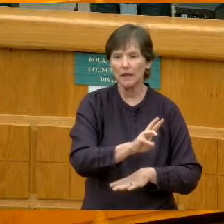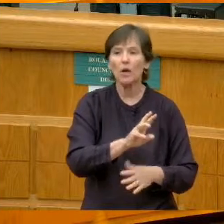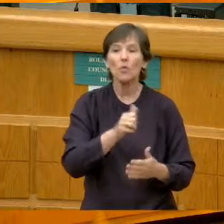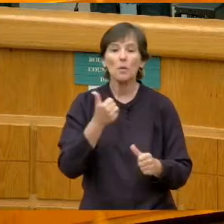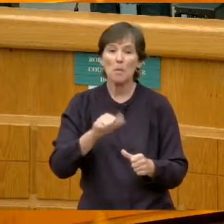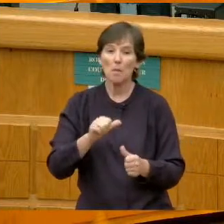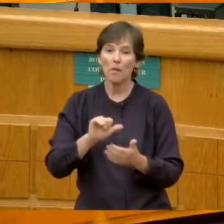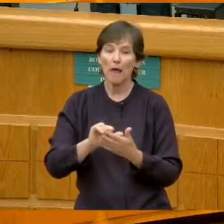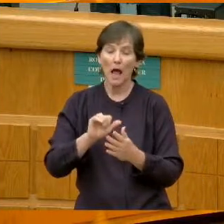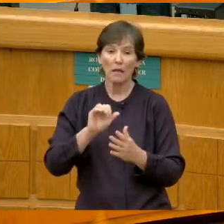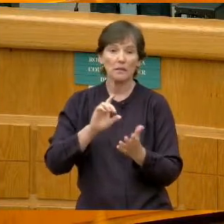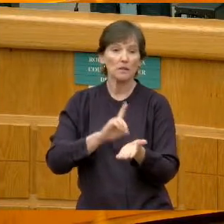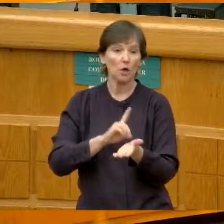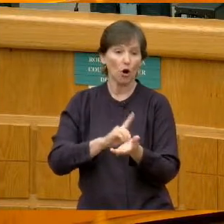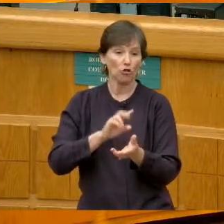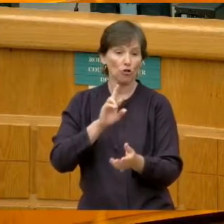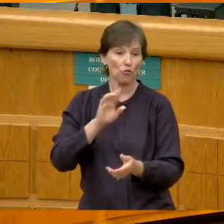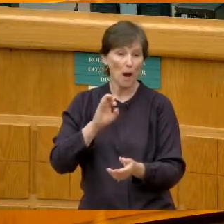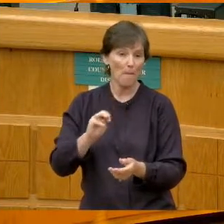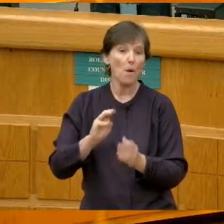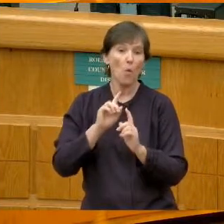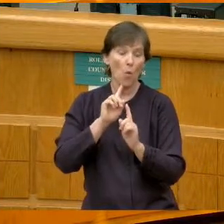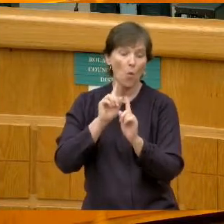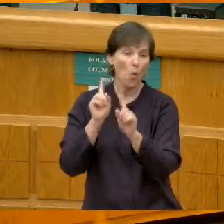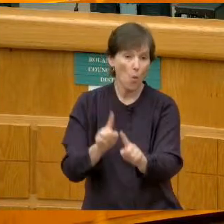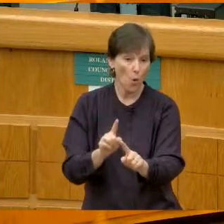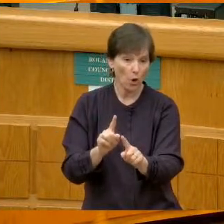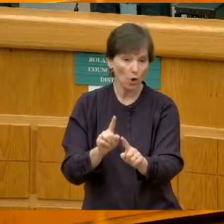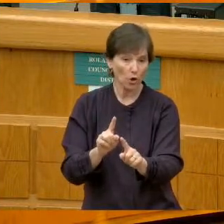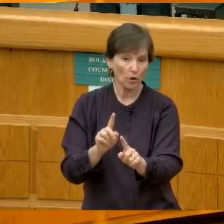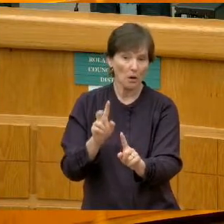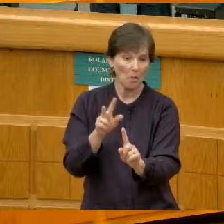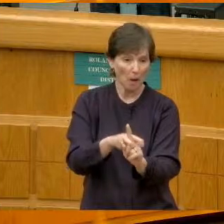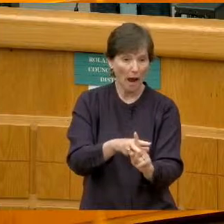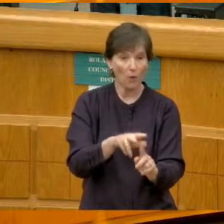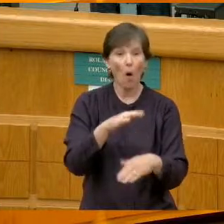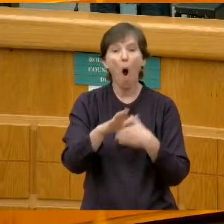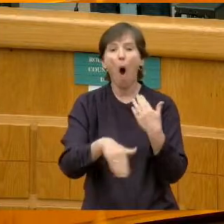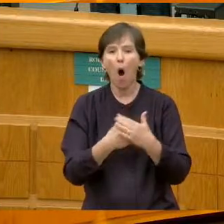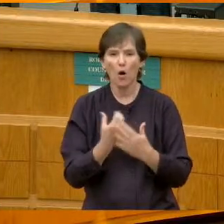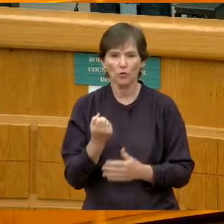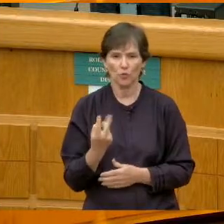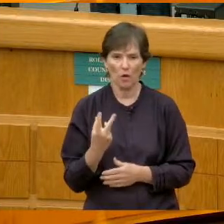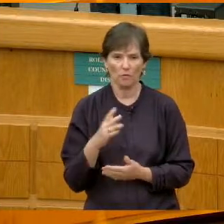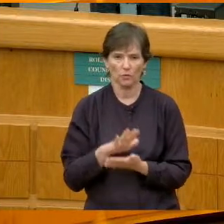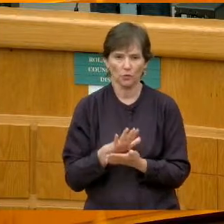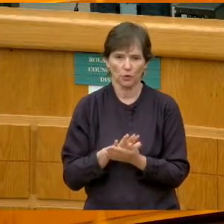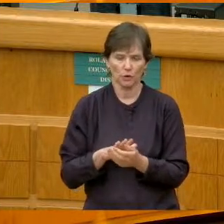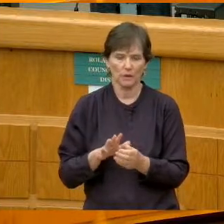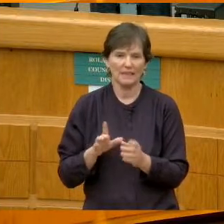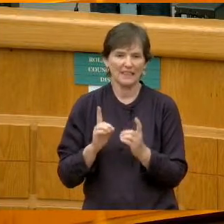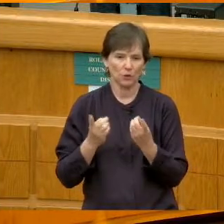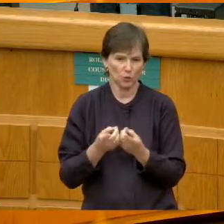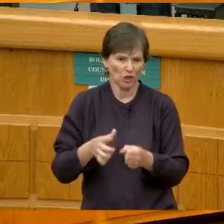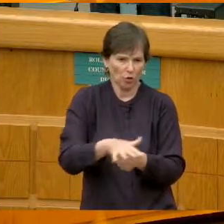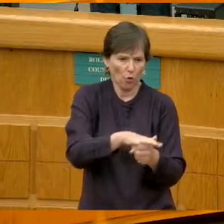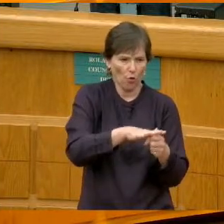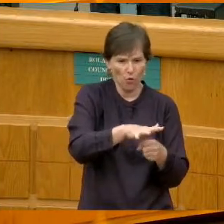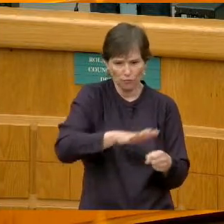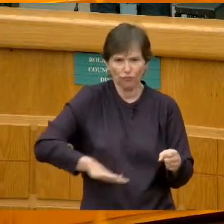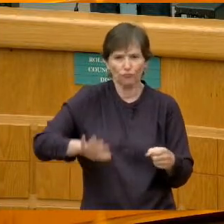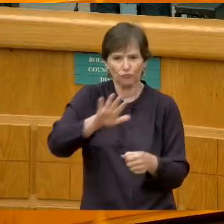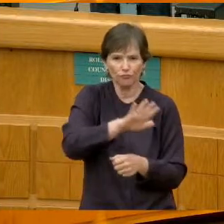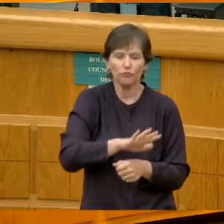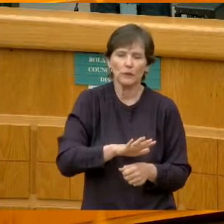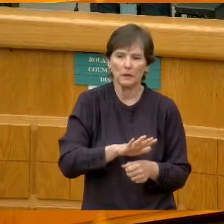districts. We may have to adjust should the Flower Bluff School Board do